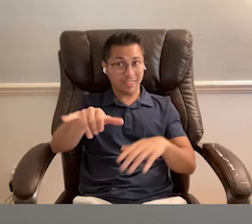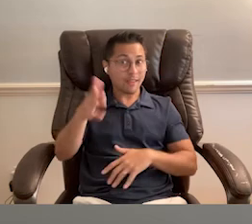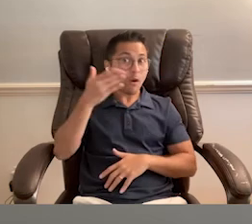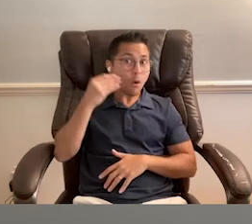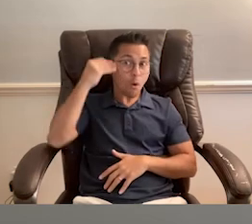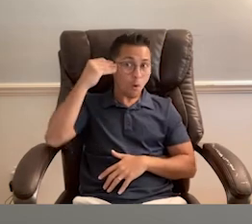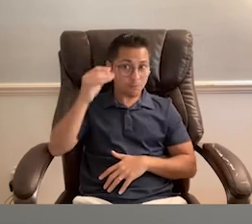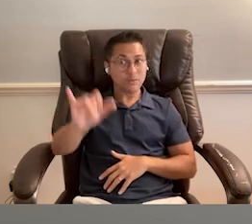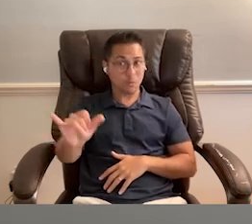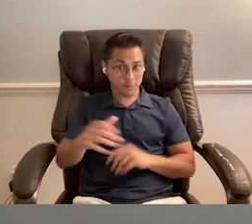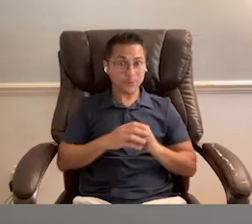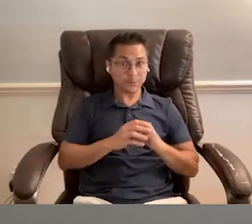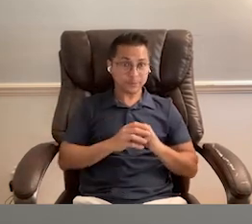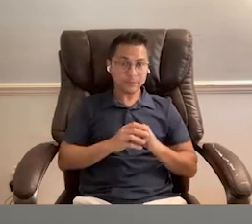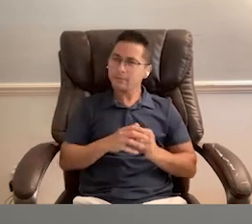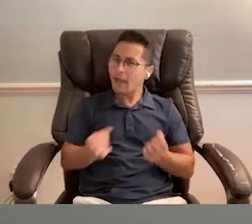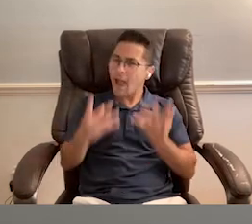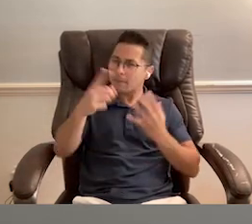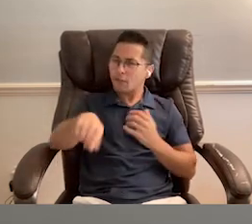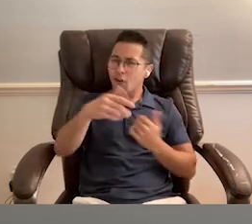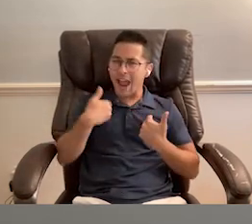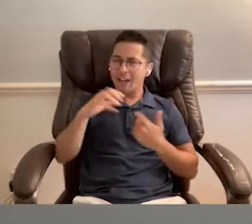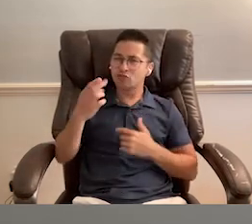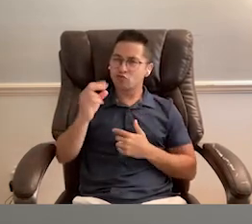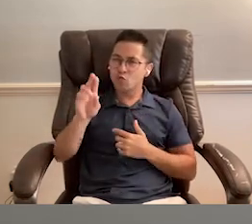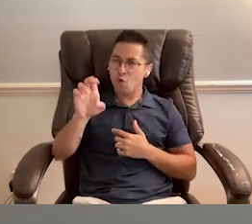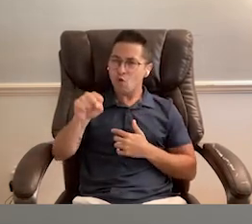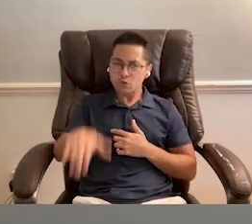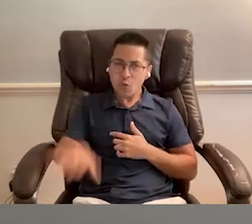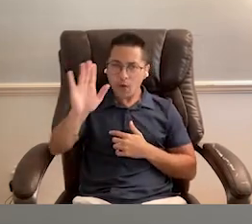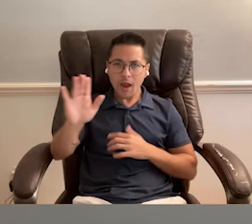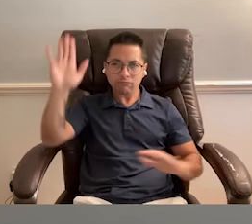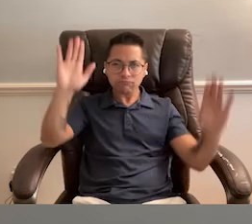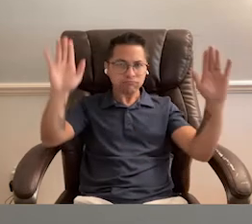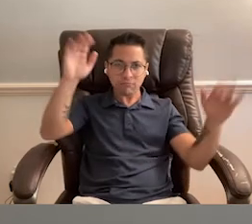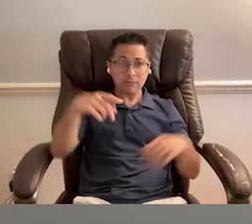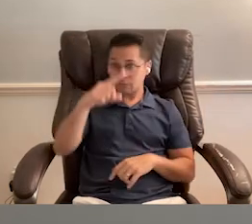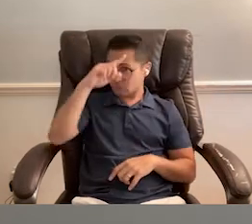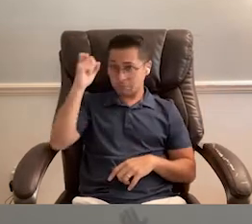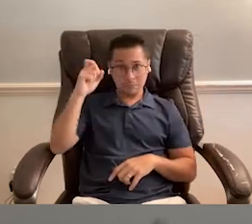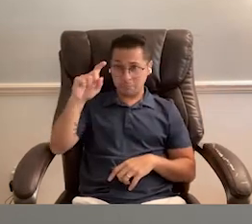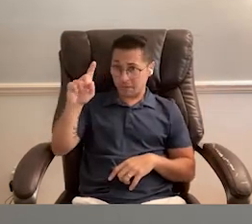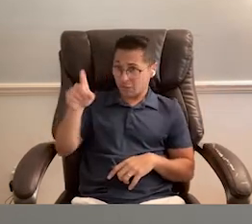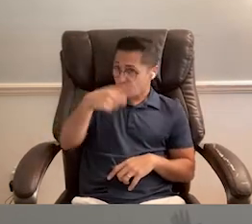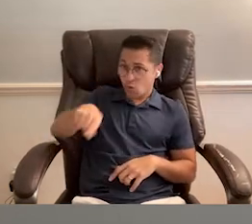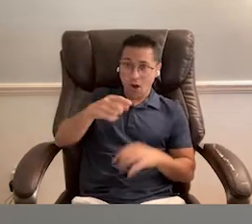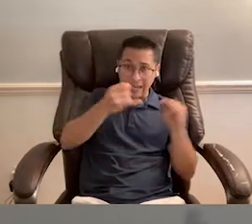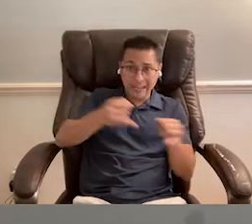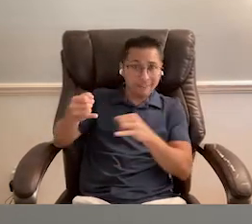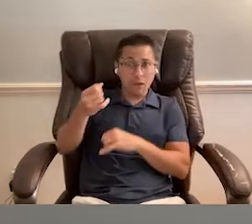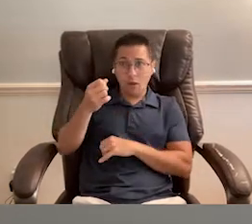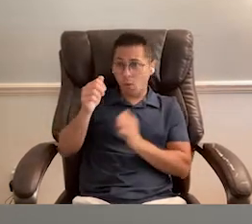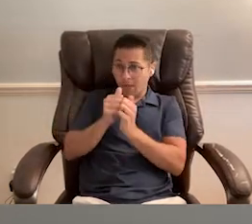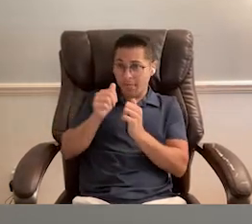home too, right? How many of y'all had chores growing up? Just because you're an individual or a student or a